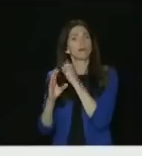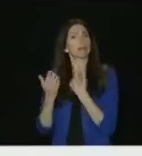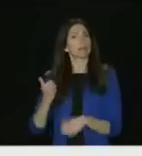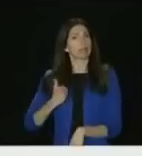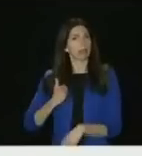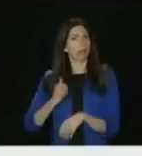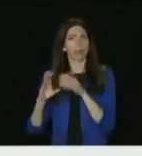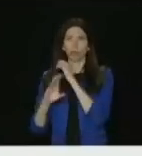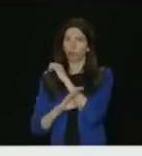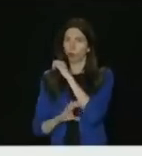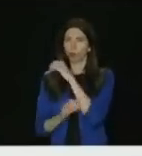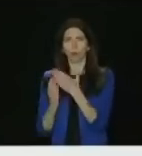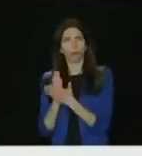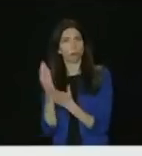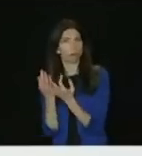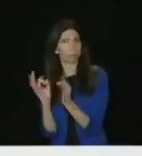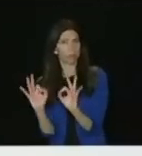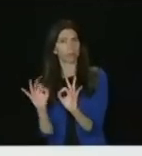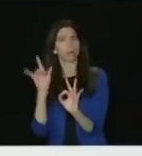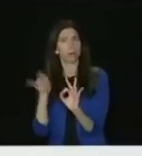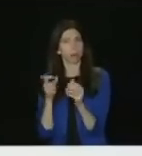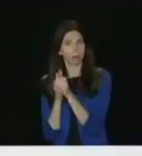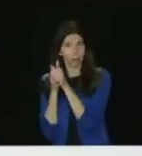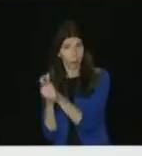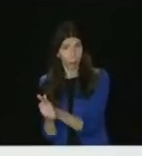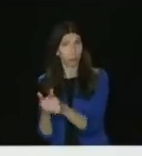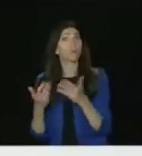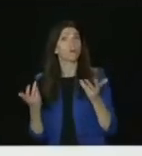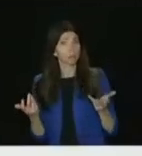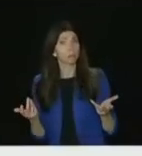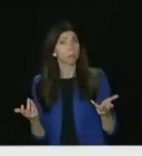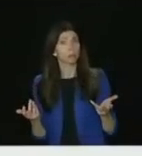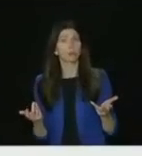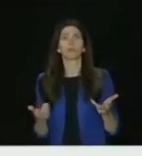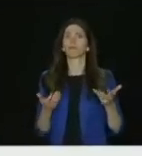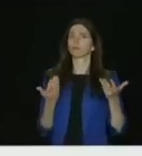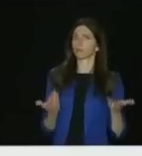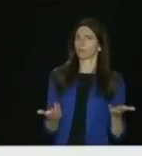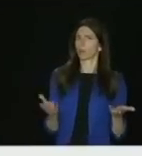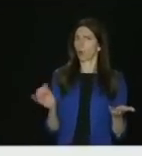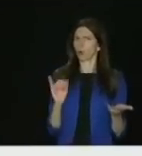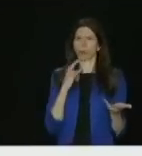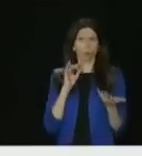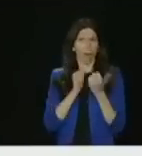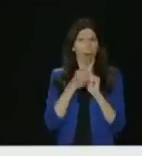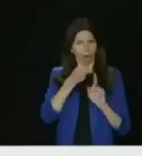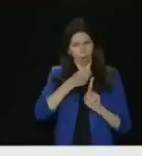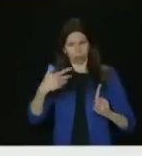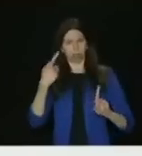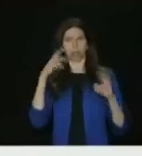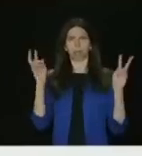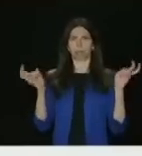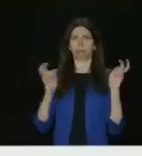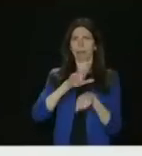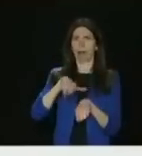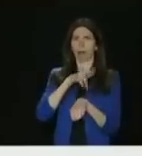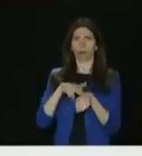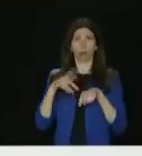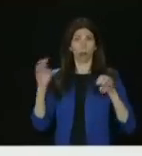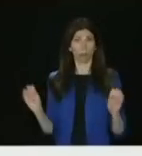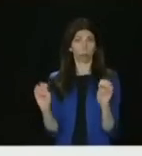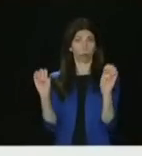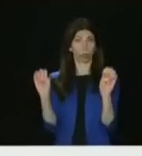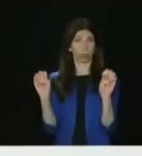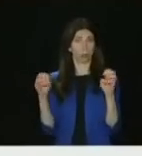Freedoms. Specific, serious circumstances that amount to a national emergency. For a situation to be